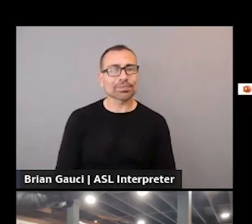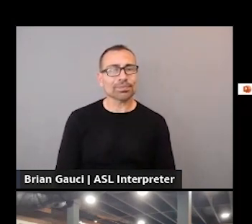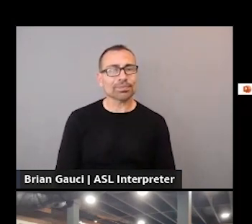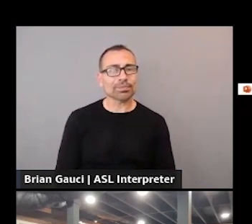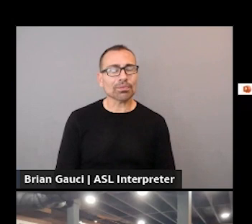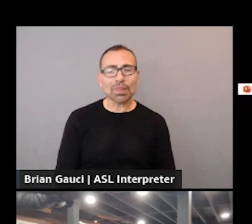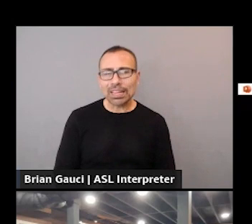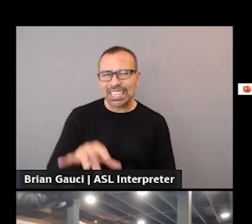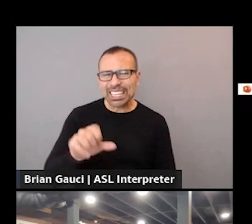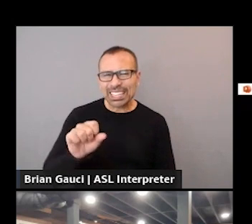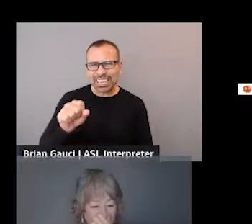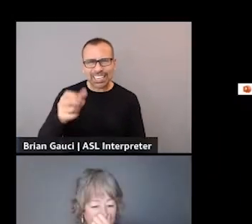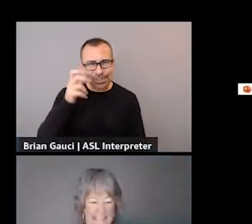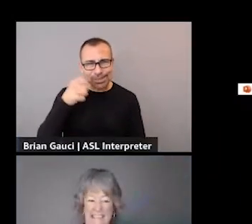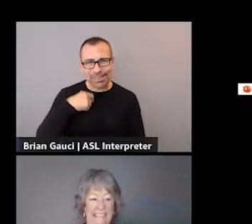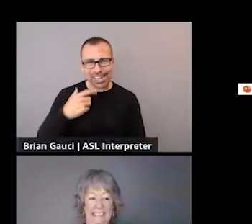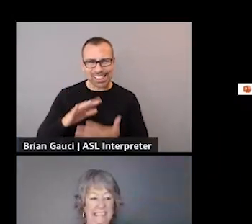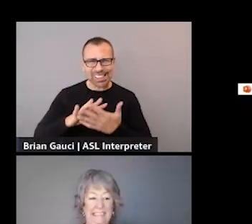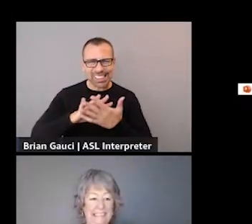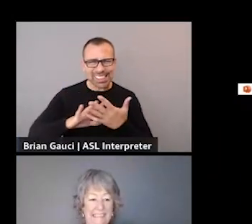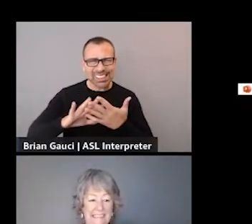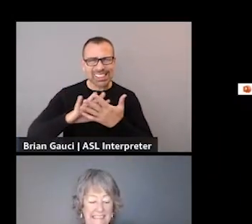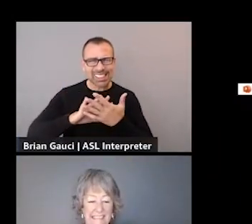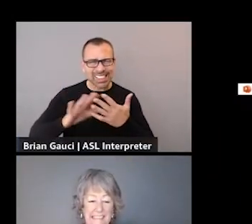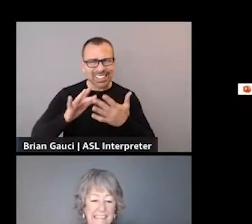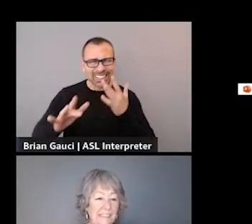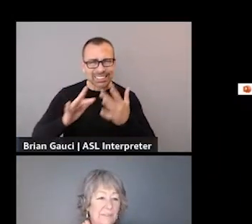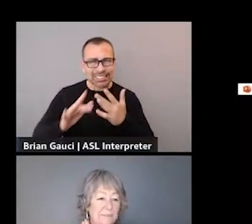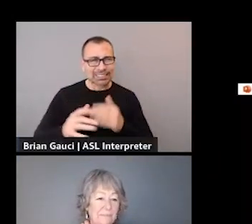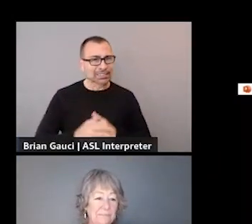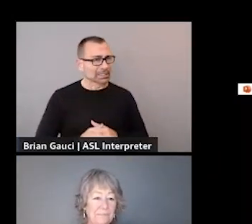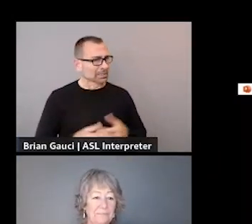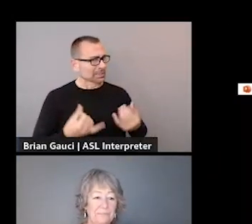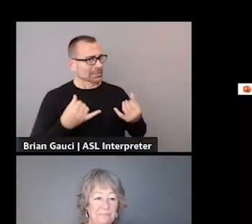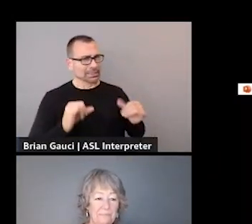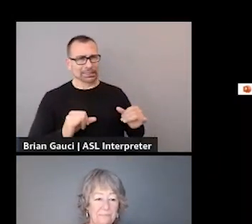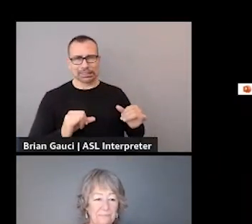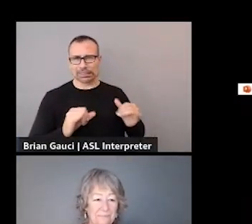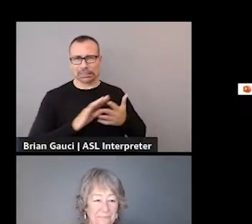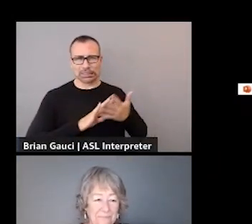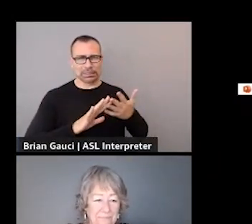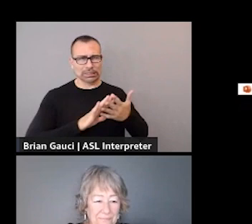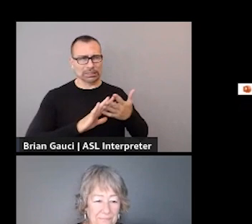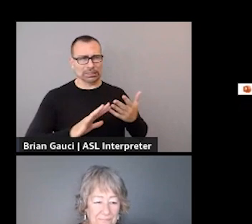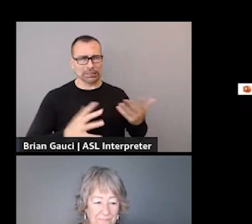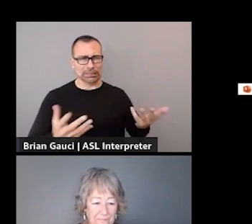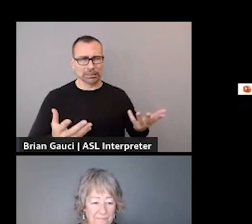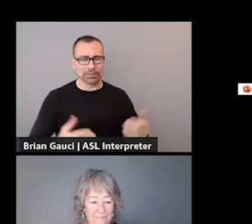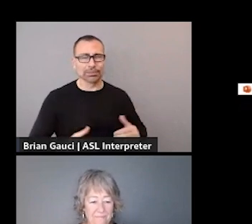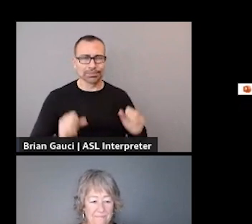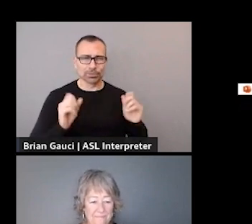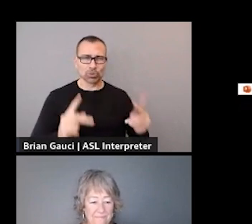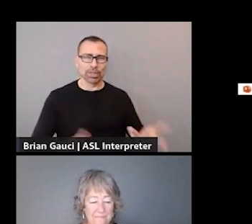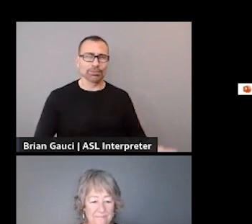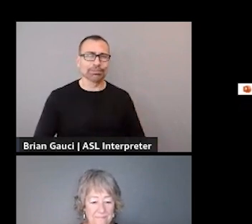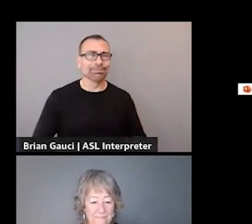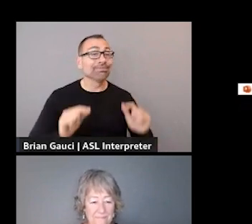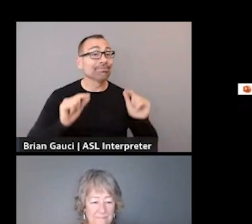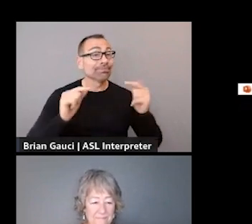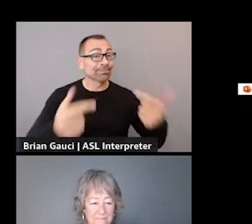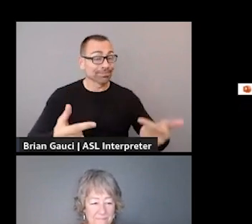Yeah, can you hear me now? Is that better? It's still a little distorted. Yeah. That's okay.